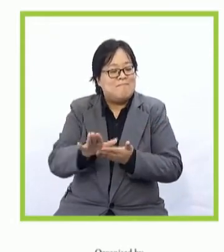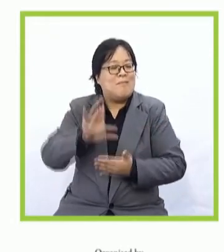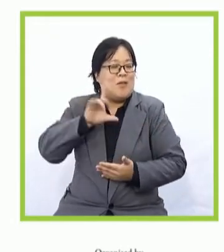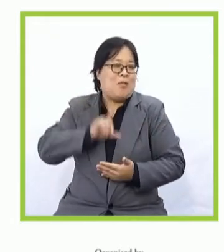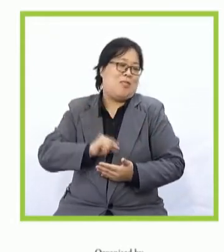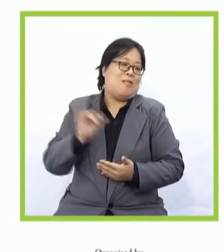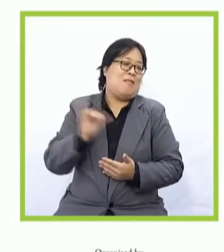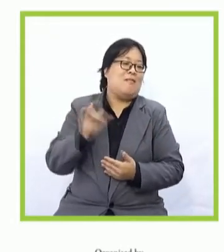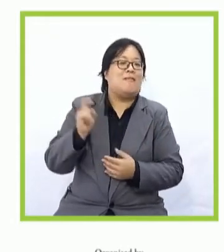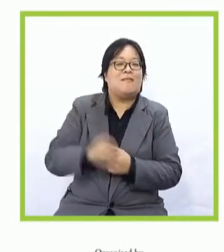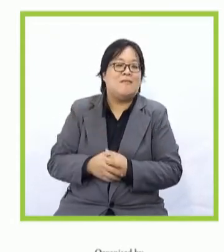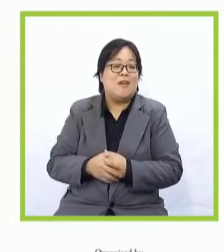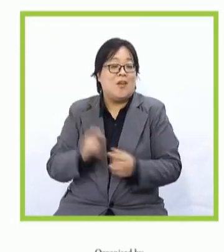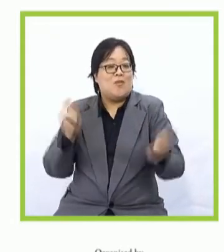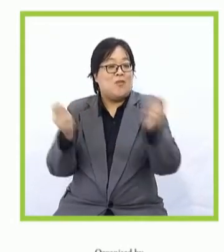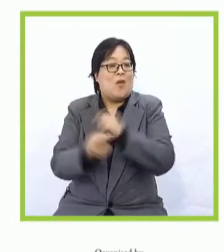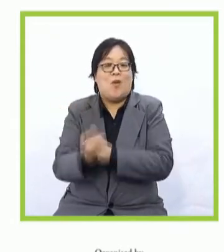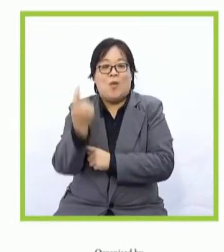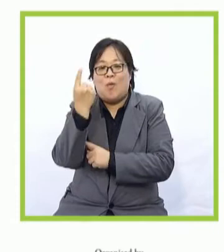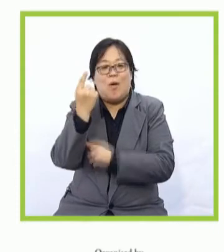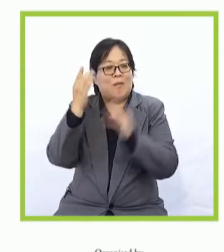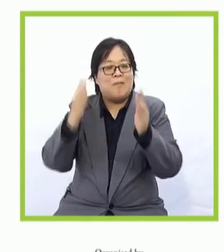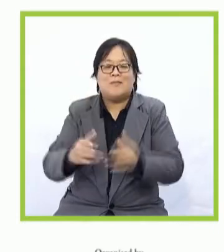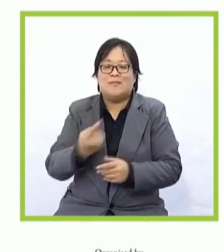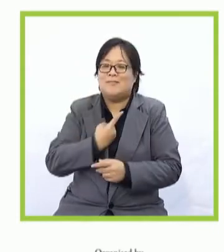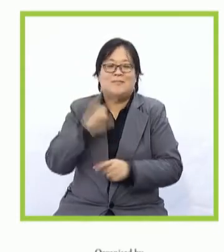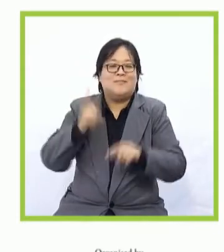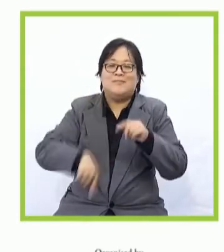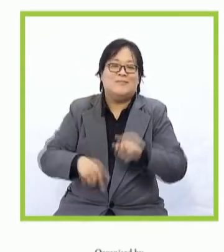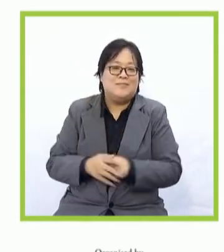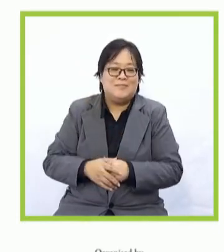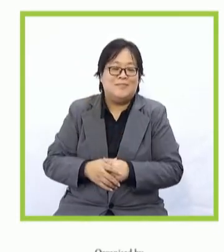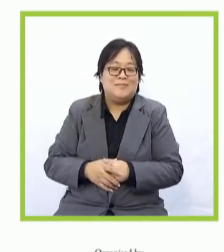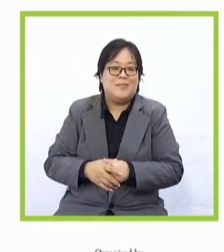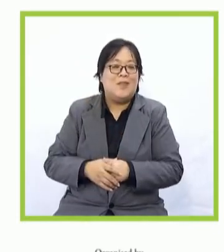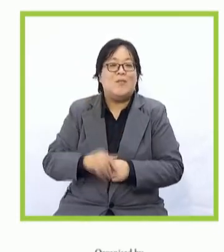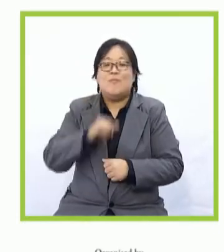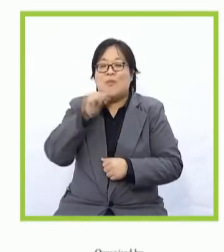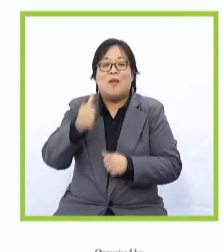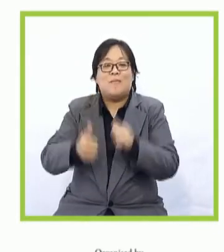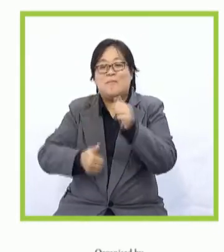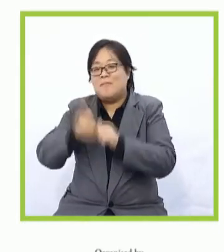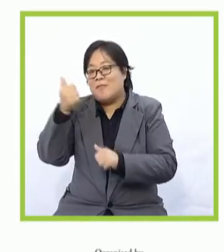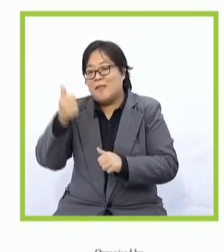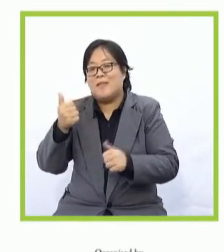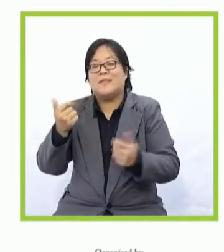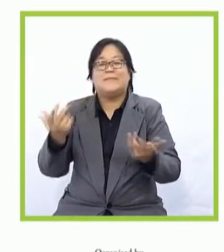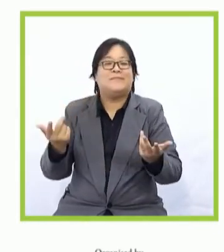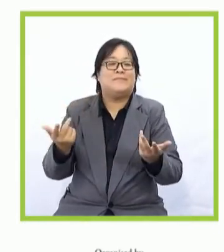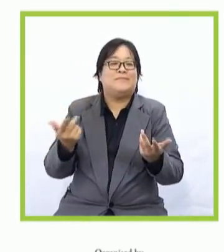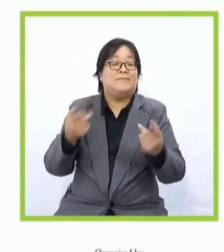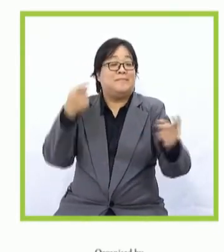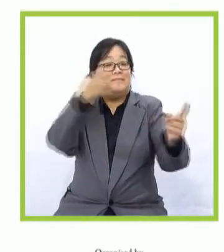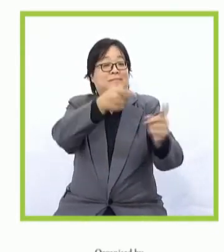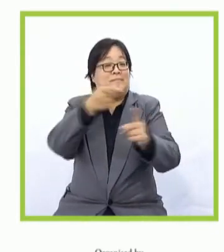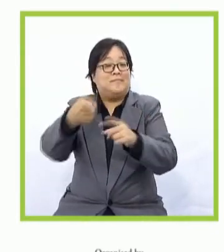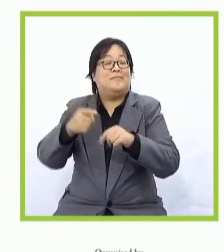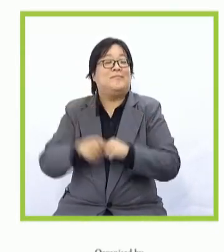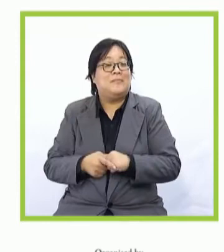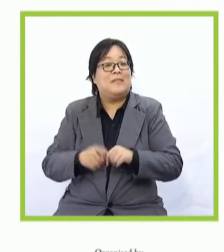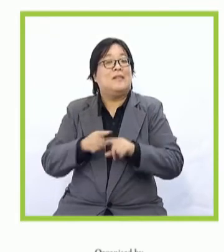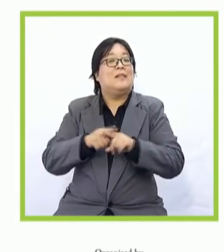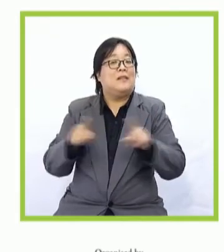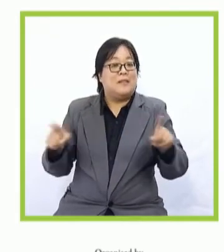Because change is never won by one person alone, it is not mostly about being the protagonist. It's